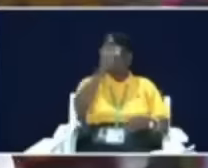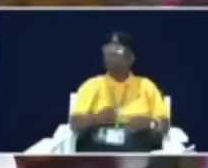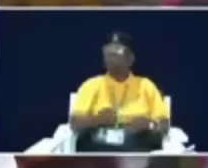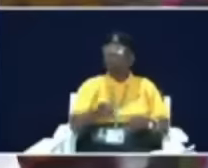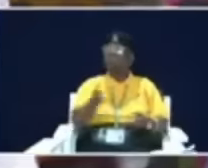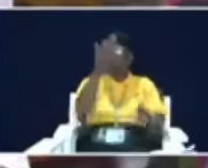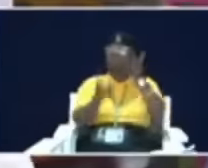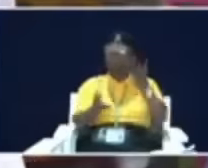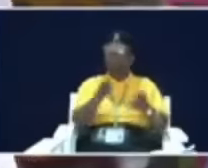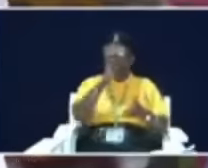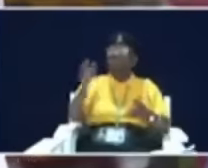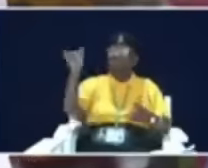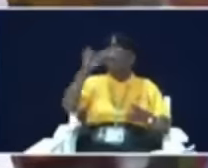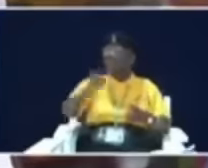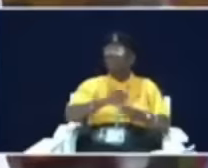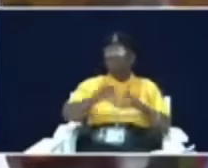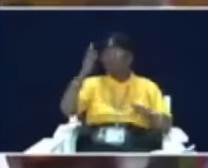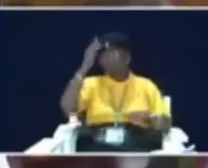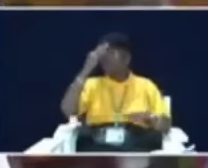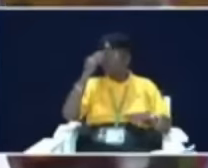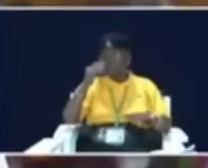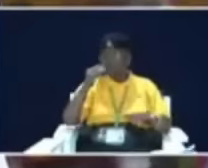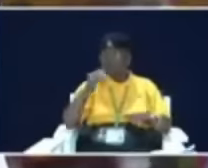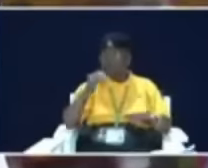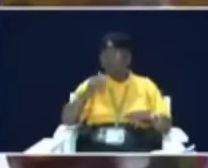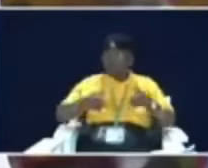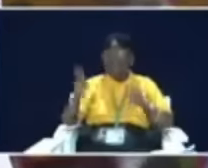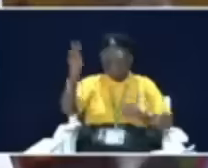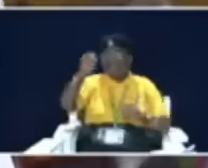But let them call you a fool